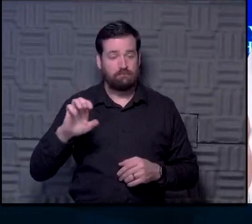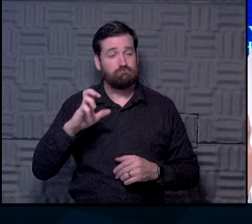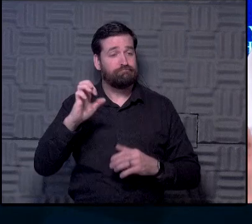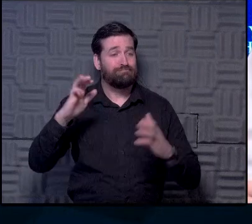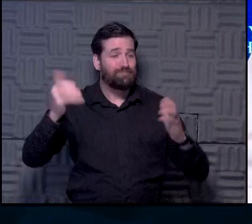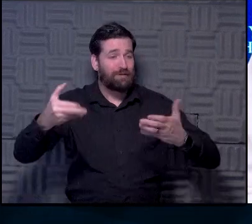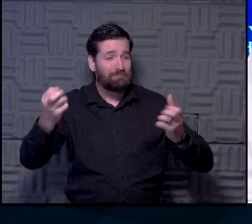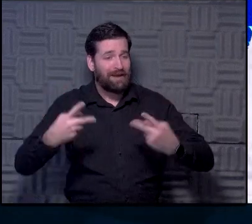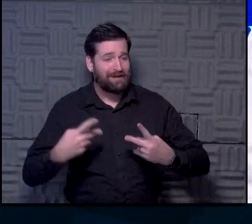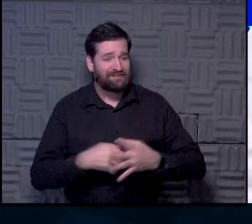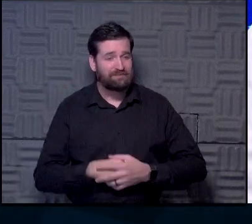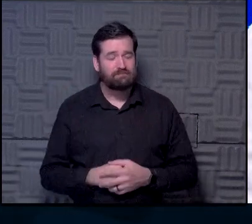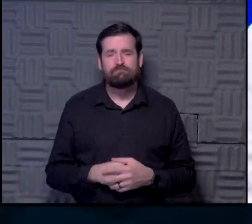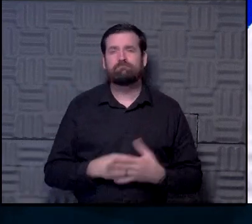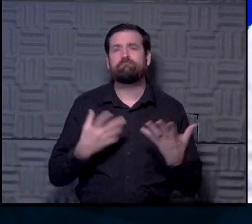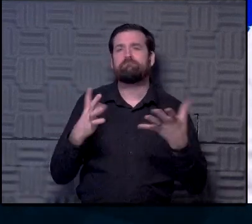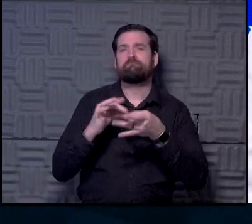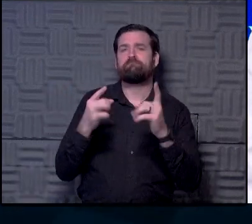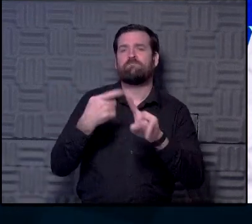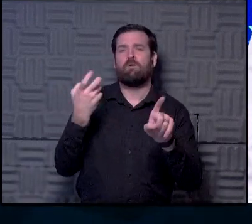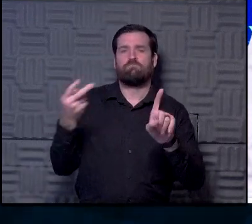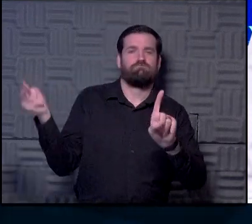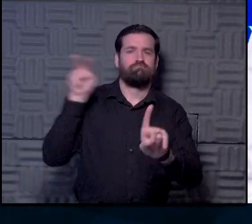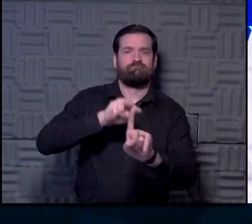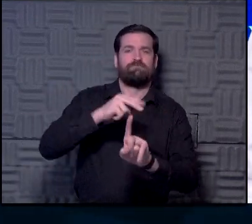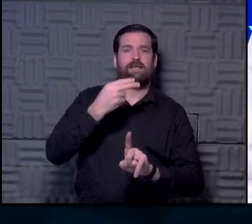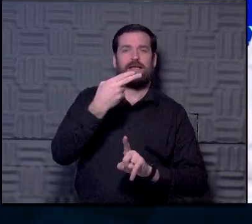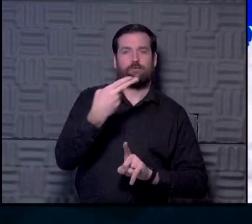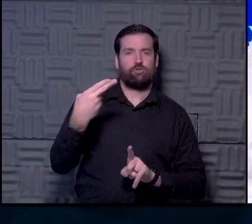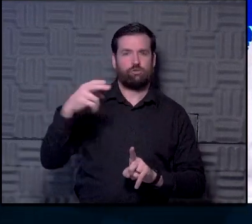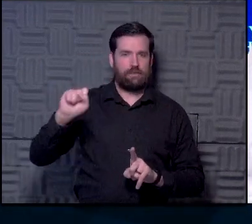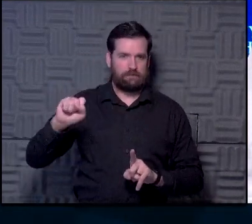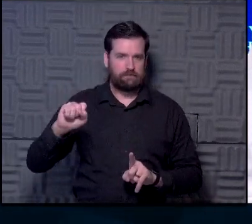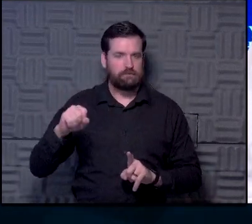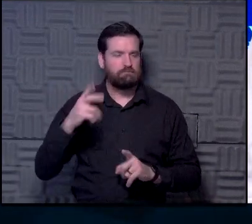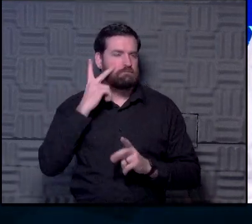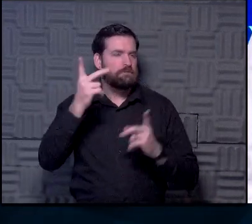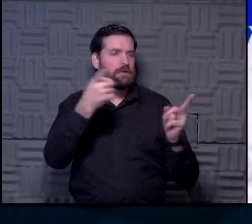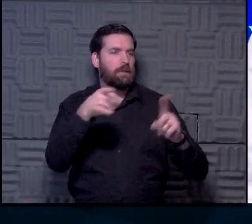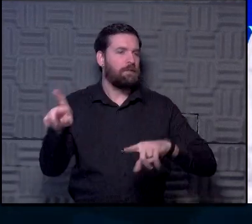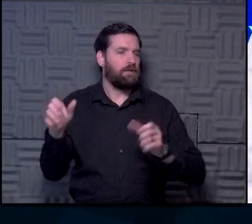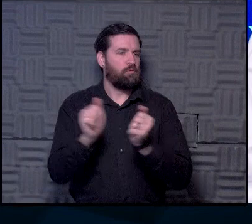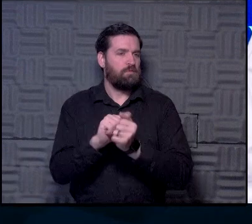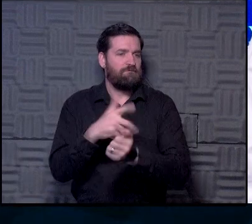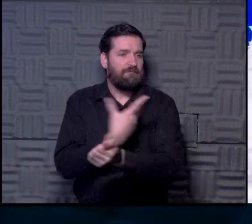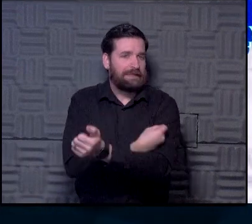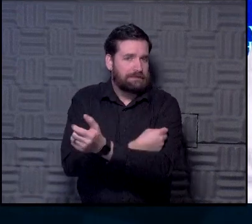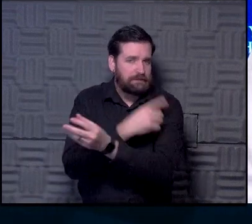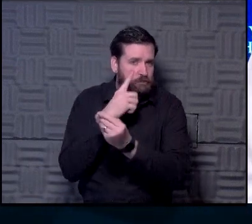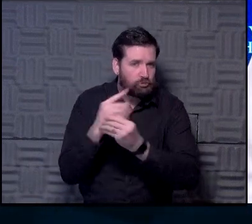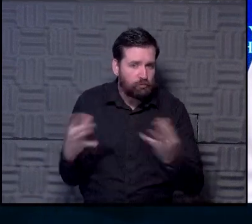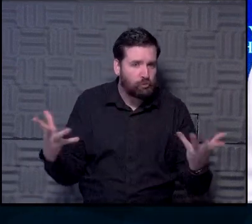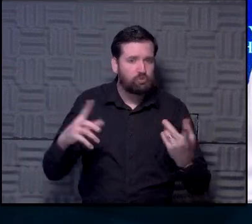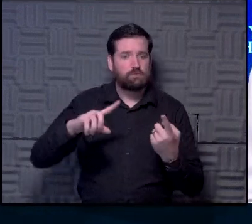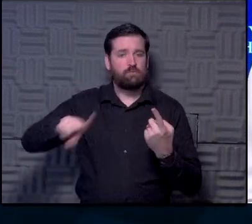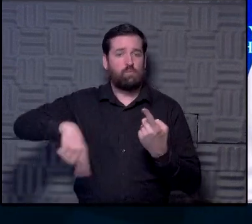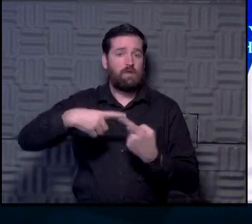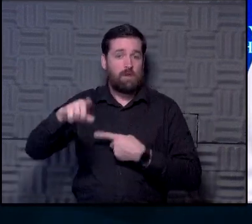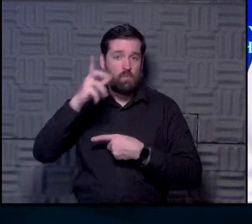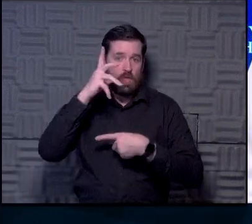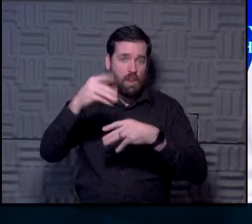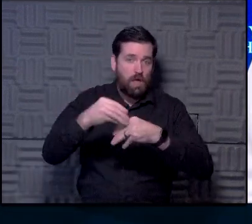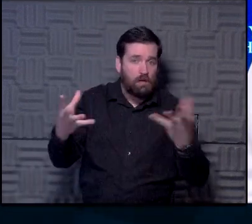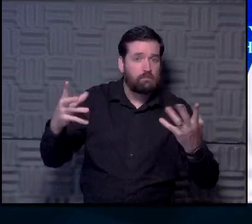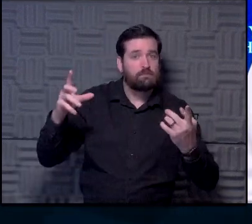Tell us about what's going on from an HHS perspective and what you see is happening with vaccine distribution. When will vaccines be getting into